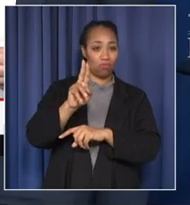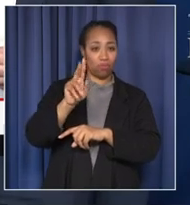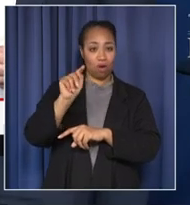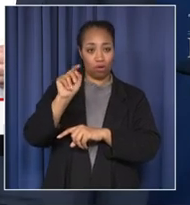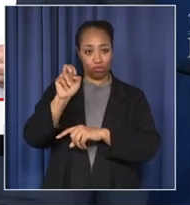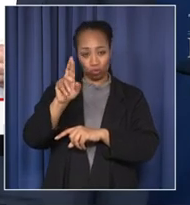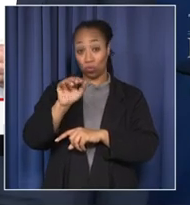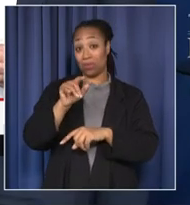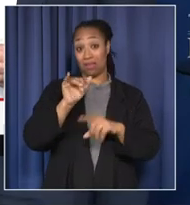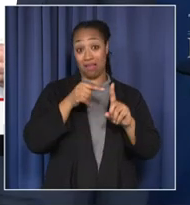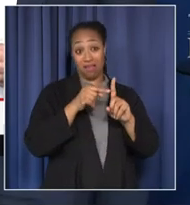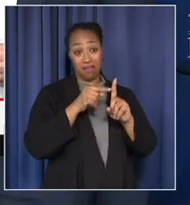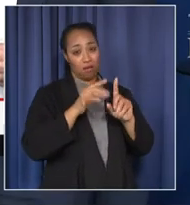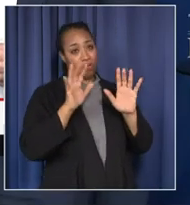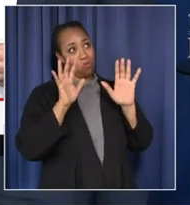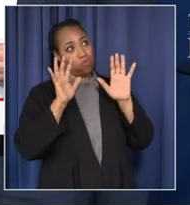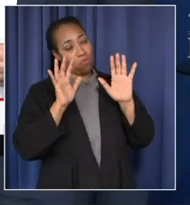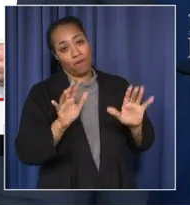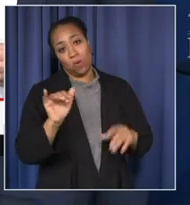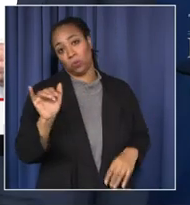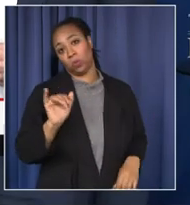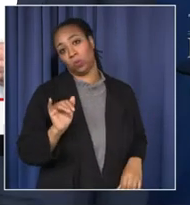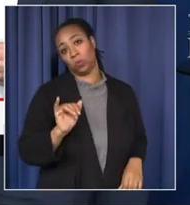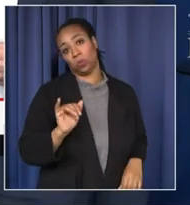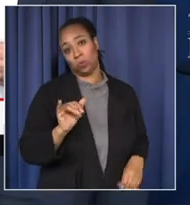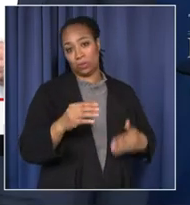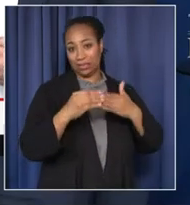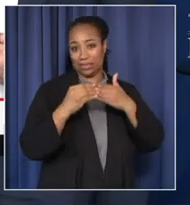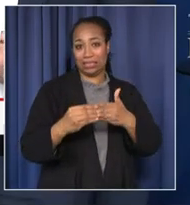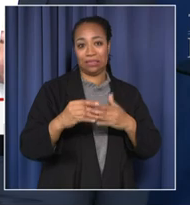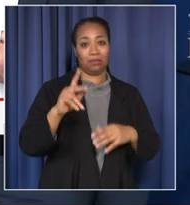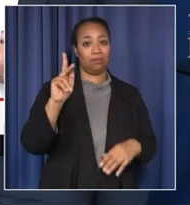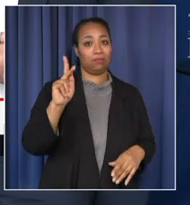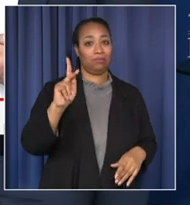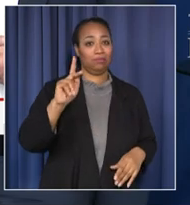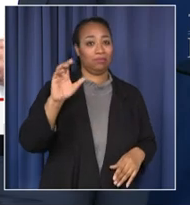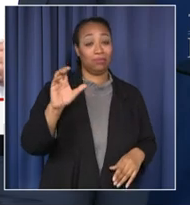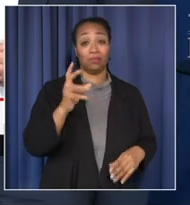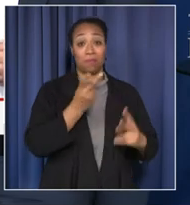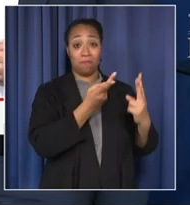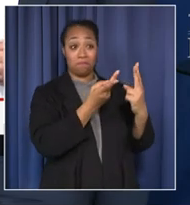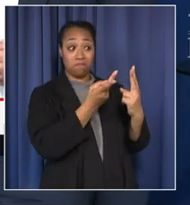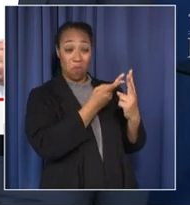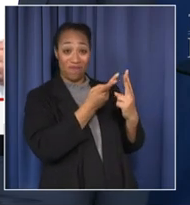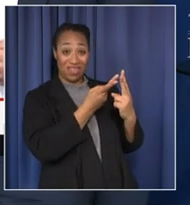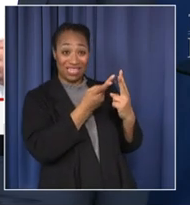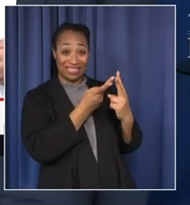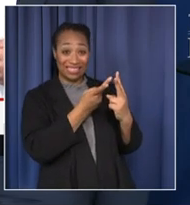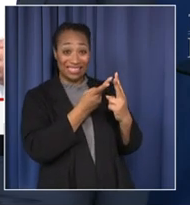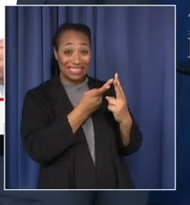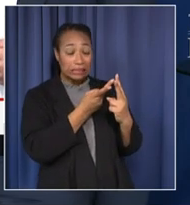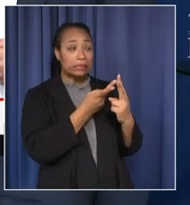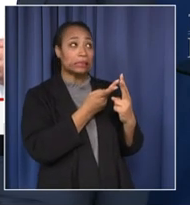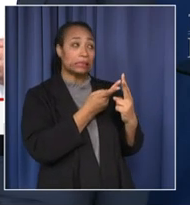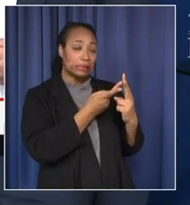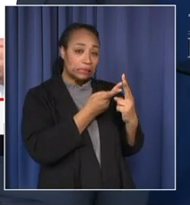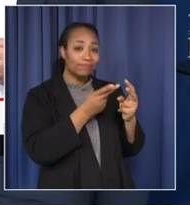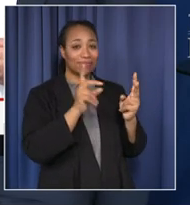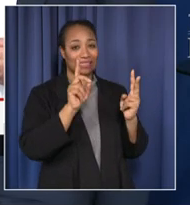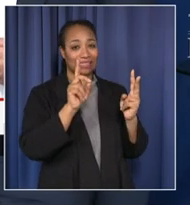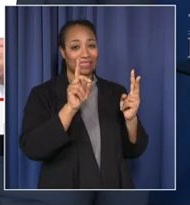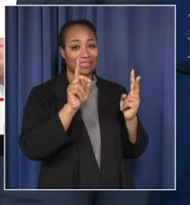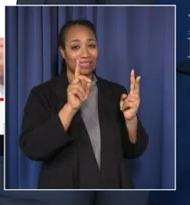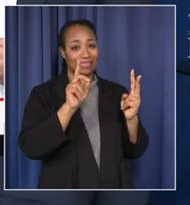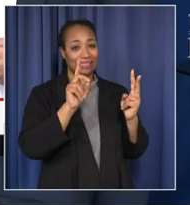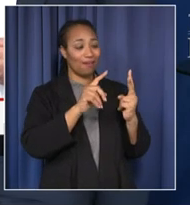but in a way that allowed for a smooth transition. So I don't know the current leadership. I was on the